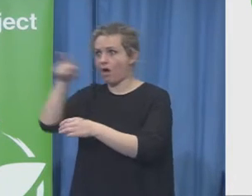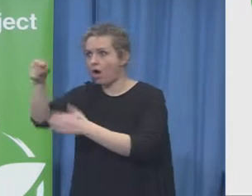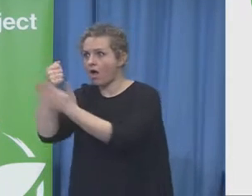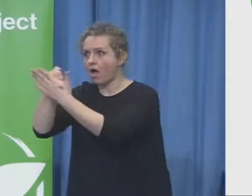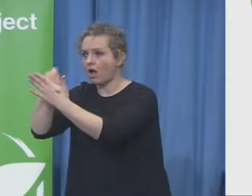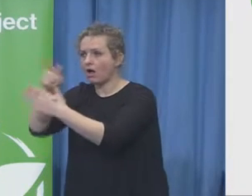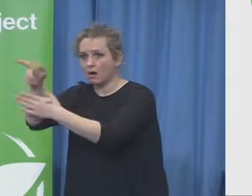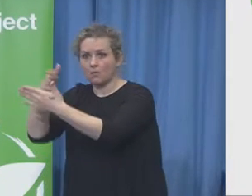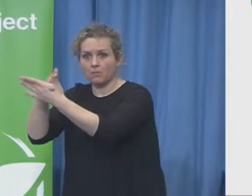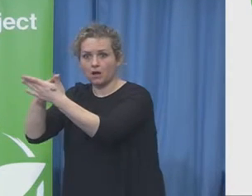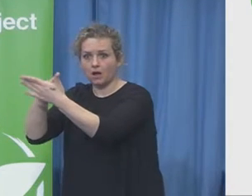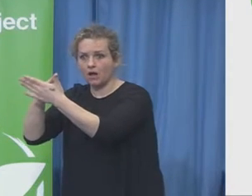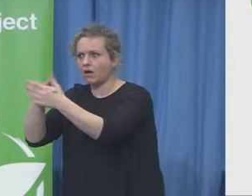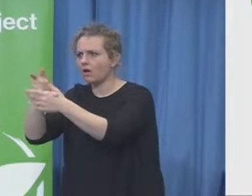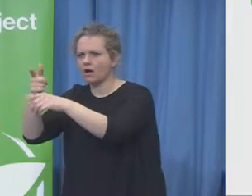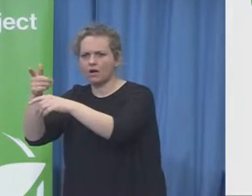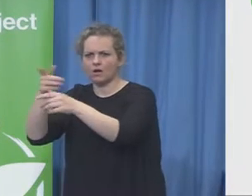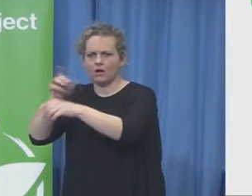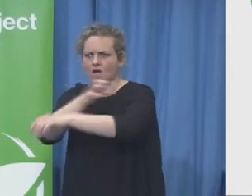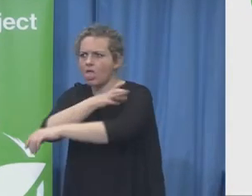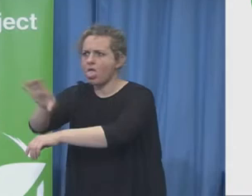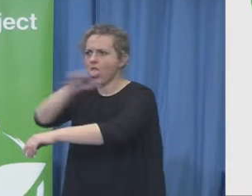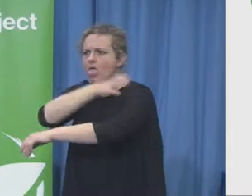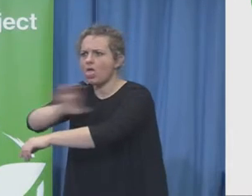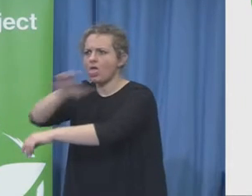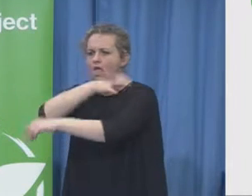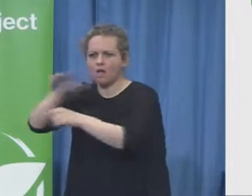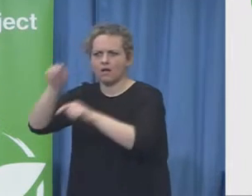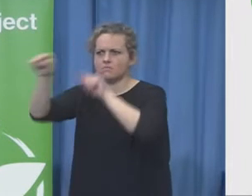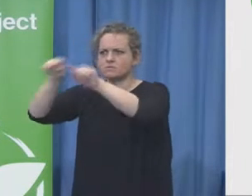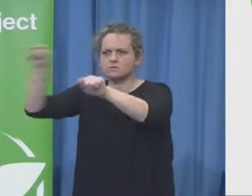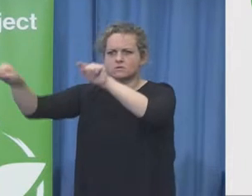through empathic resonance to go down.